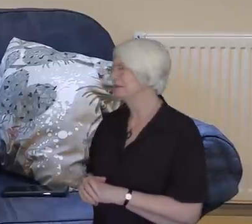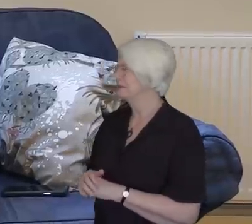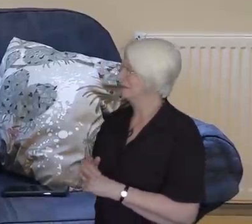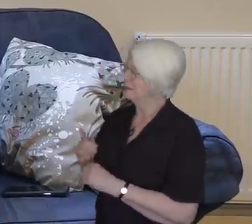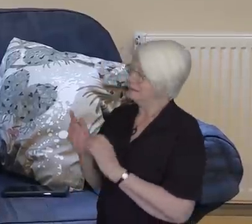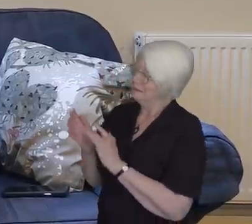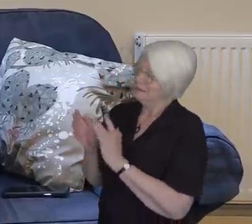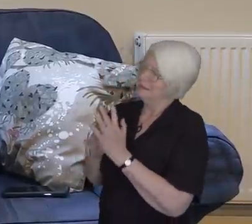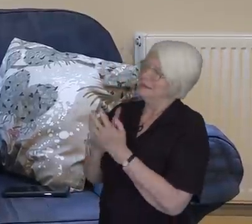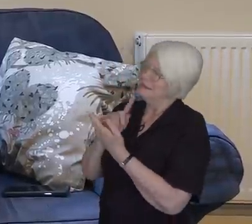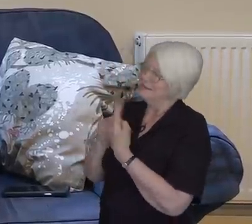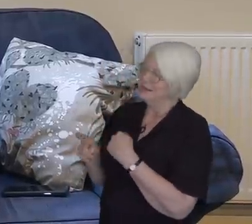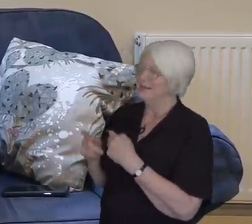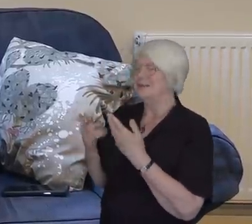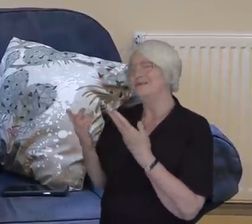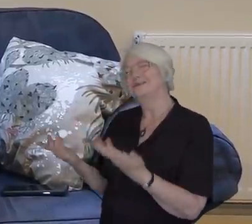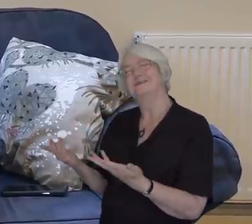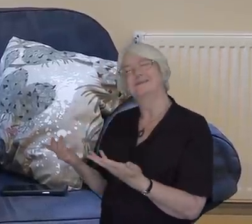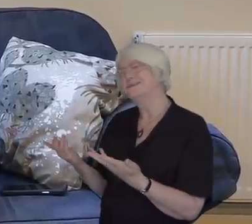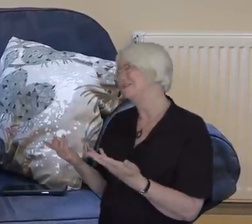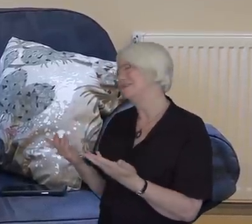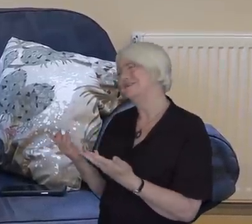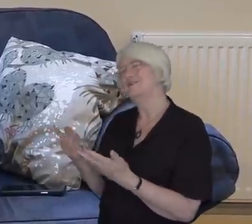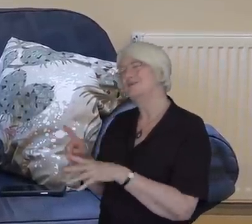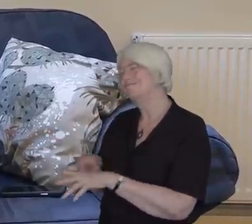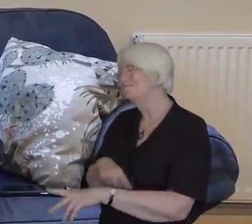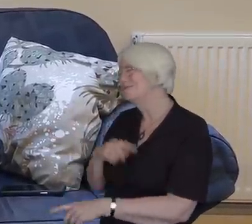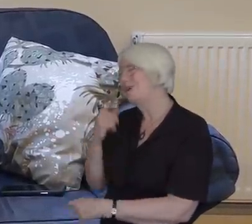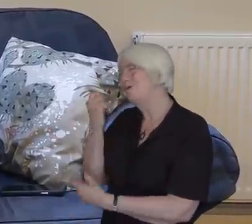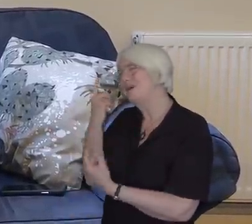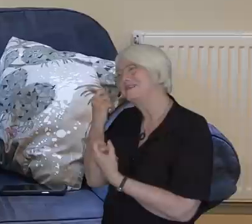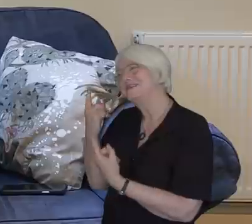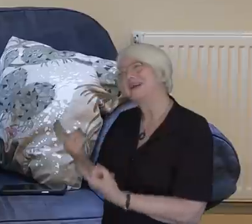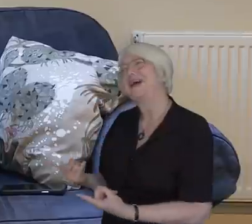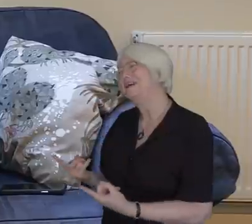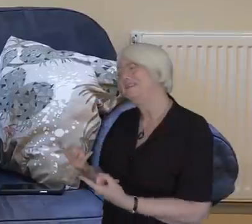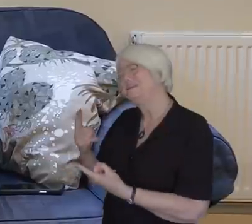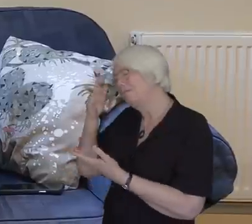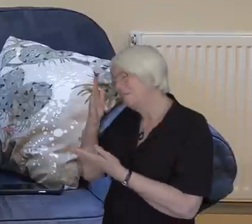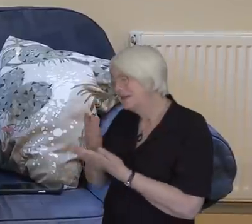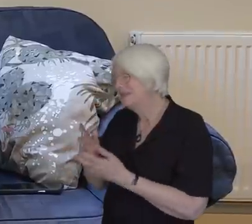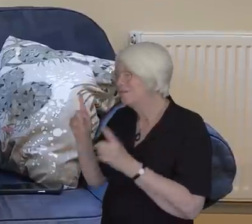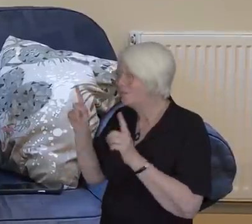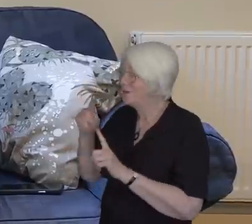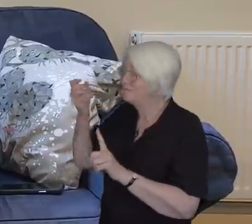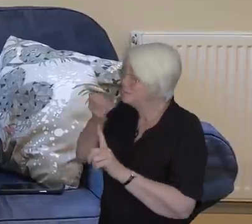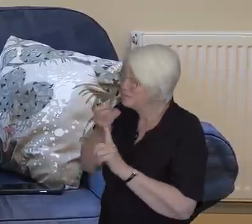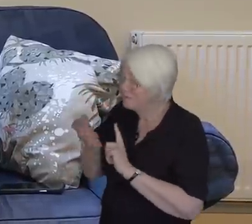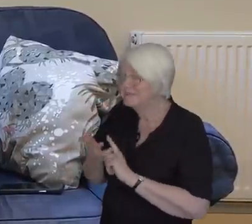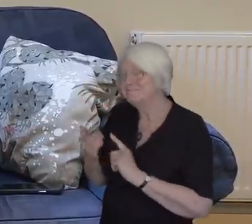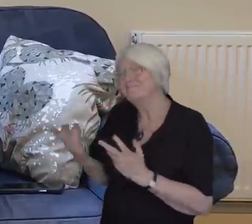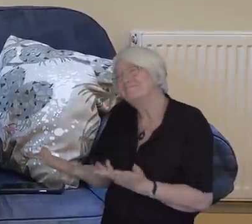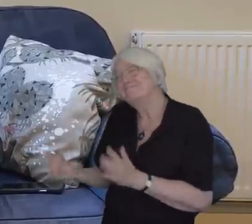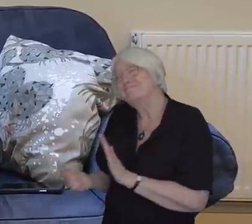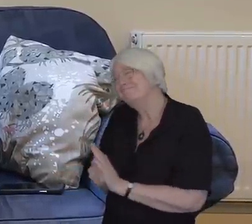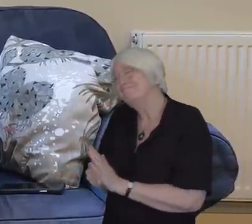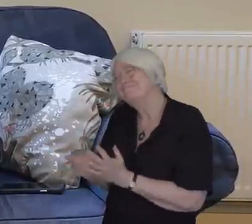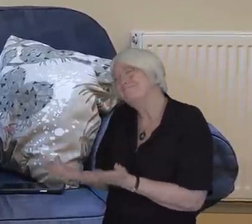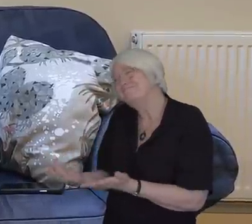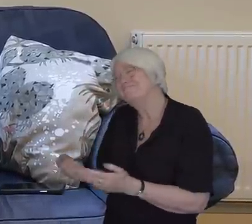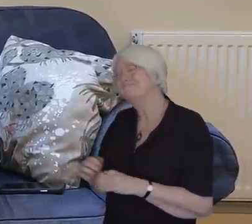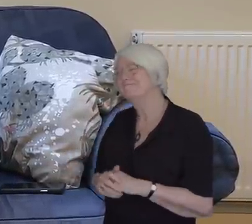Then he said to them, oh, how foolish you are and how slow of heart to believe all that the prophets have